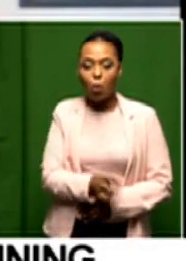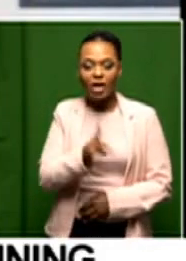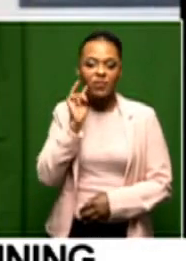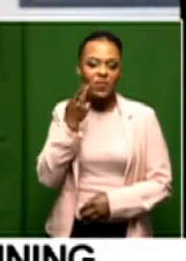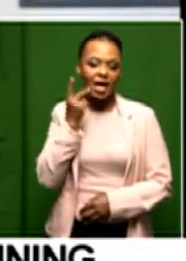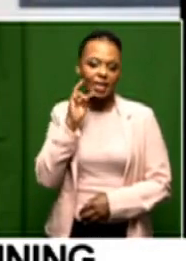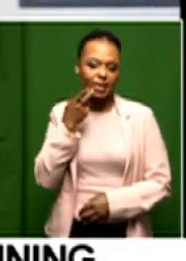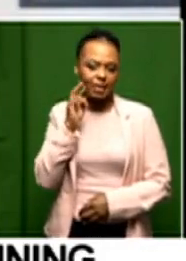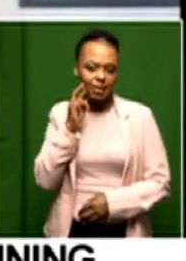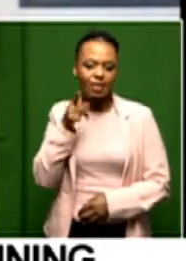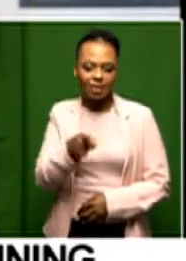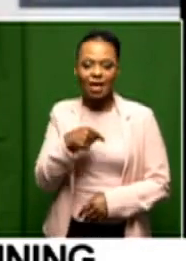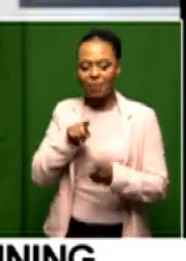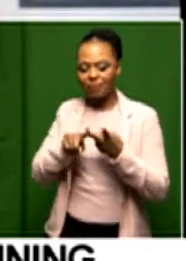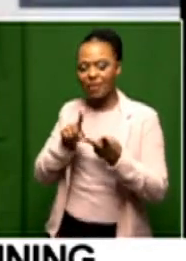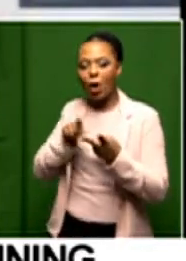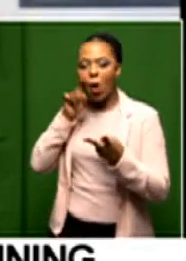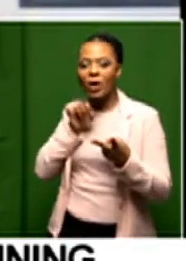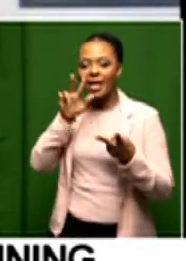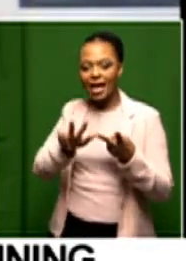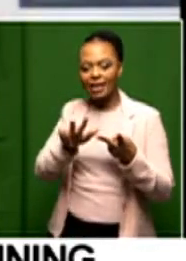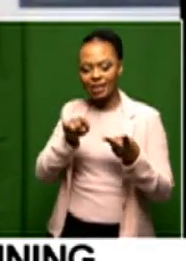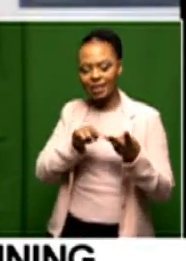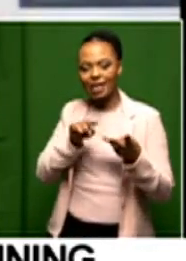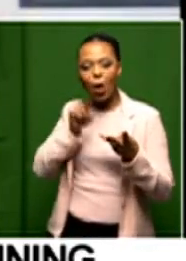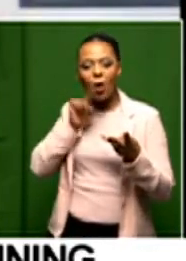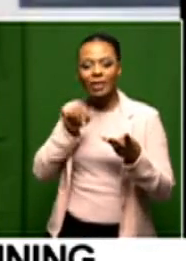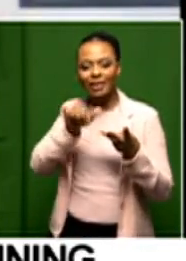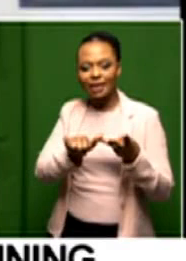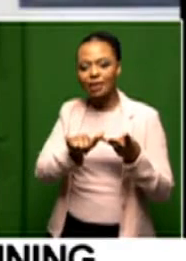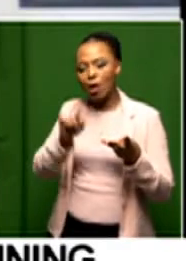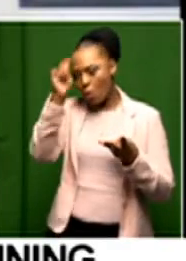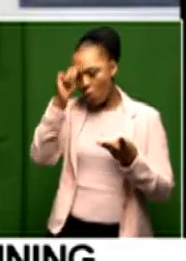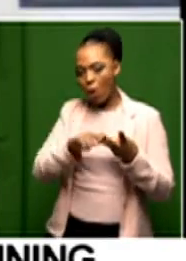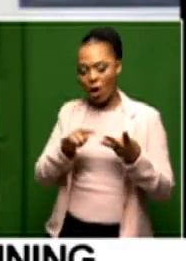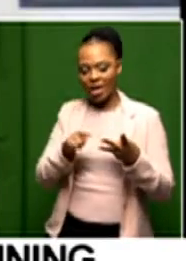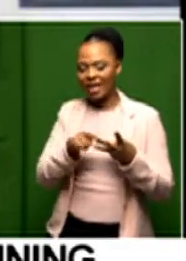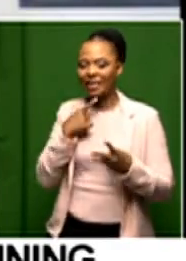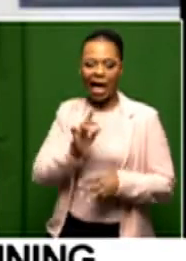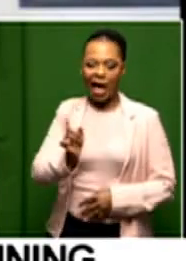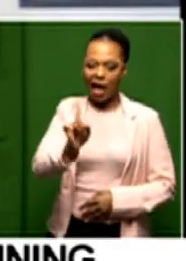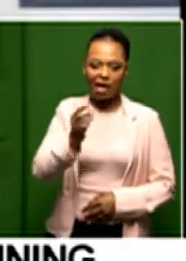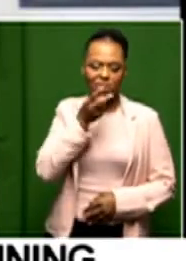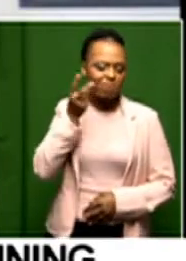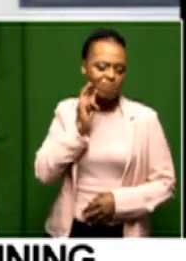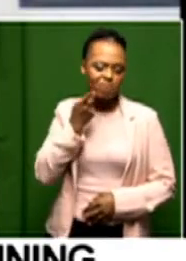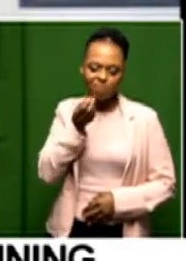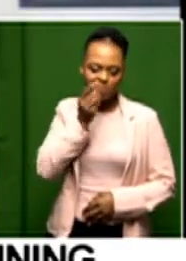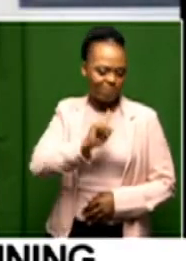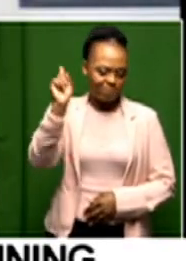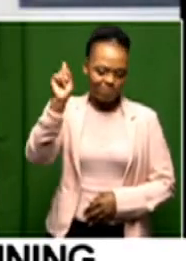equally so, I've got an 8-year-old and a 6-year-old. My boys will be like, no veg. So I do understand,